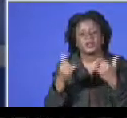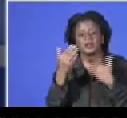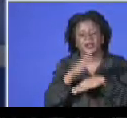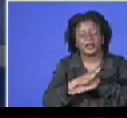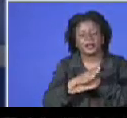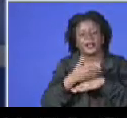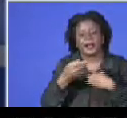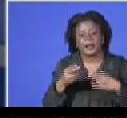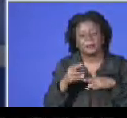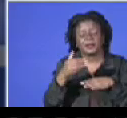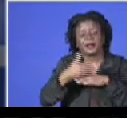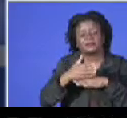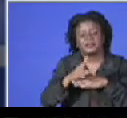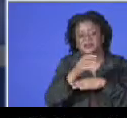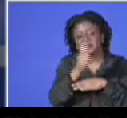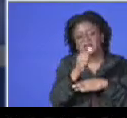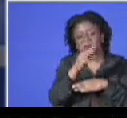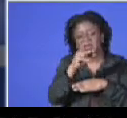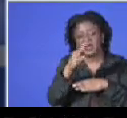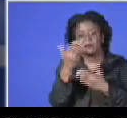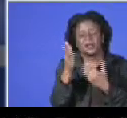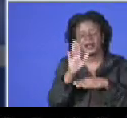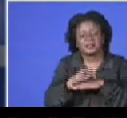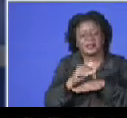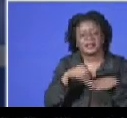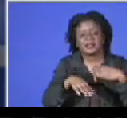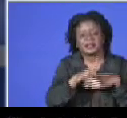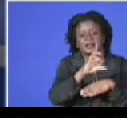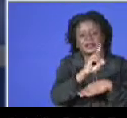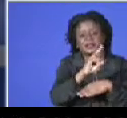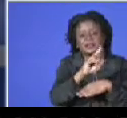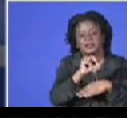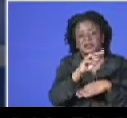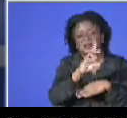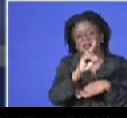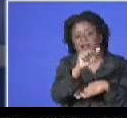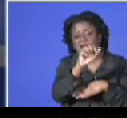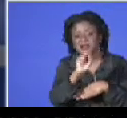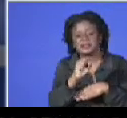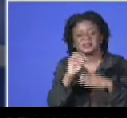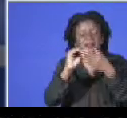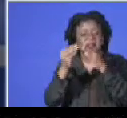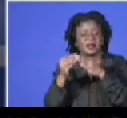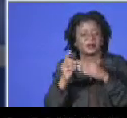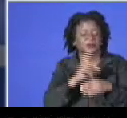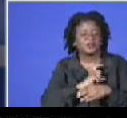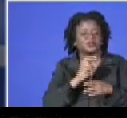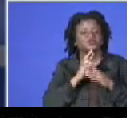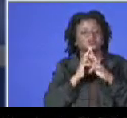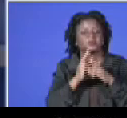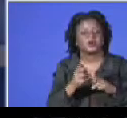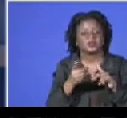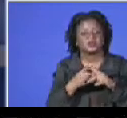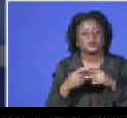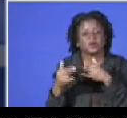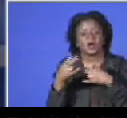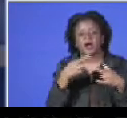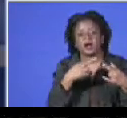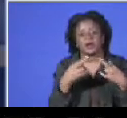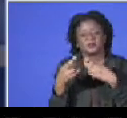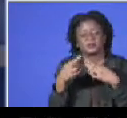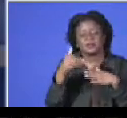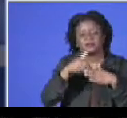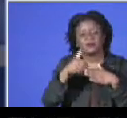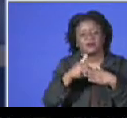happened after 10 o'clock last night in Dundas Town. Officers were reportedly responding to a dispute involving neighbors when a man attempted